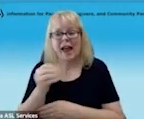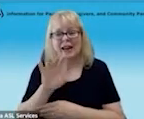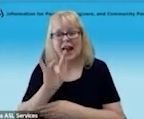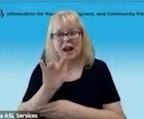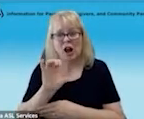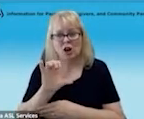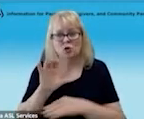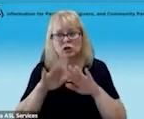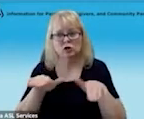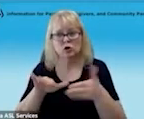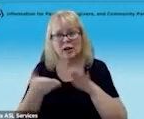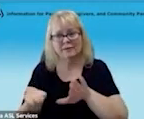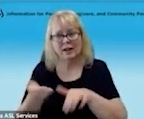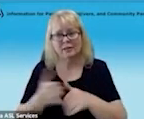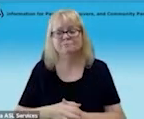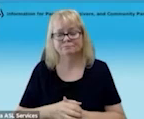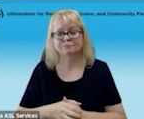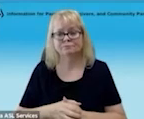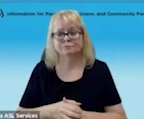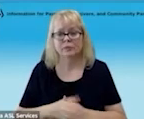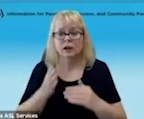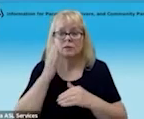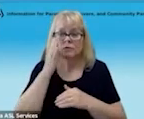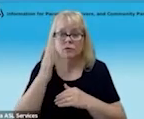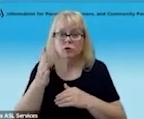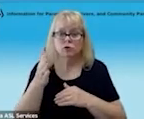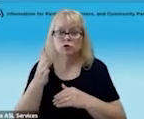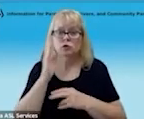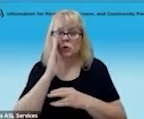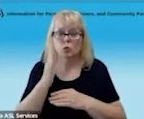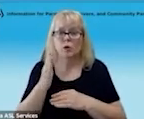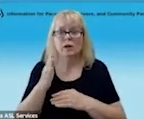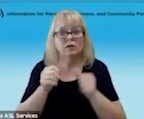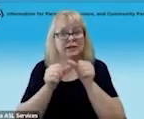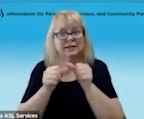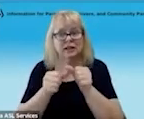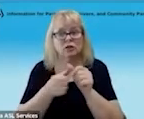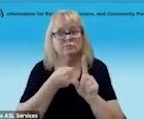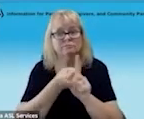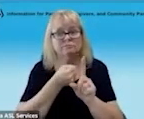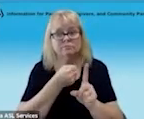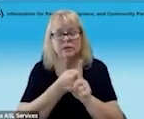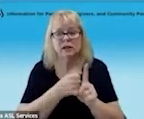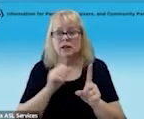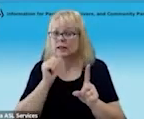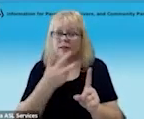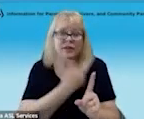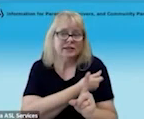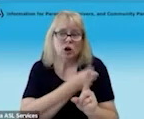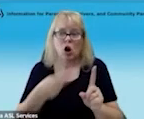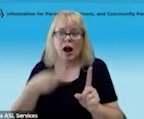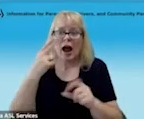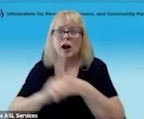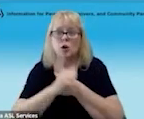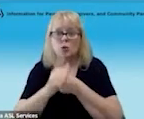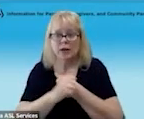of them under 5 years of age. In addition, there have been over 65,000 hospitalizations and tragically over 800 deaths